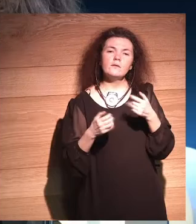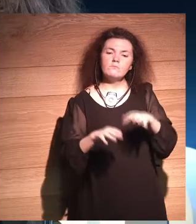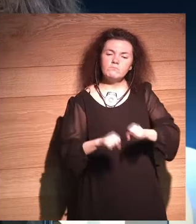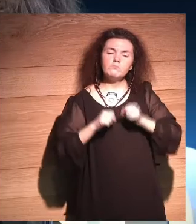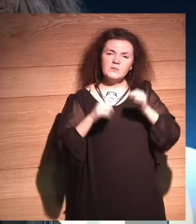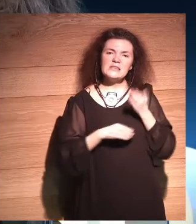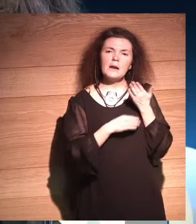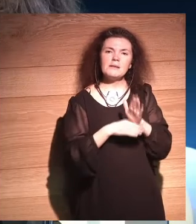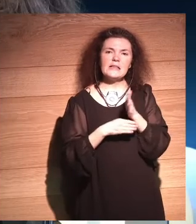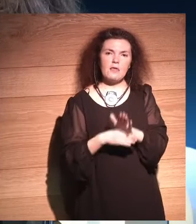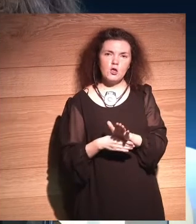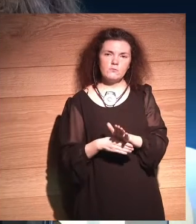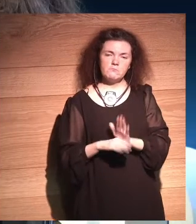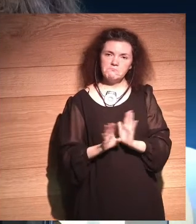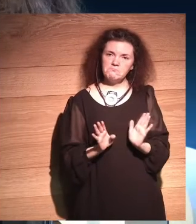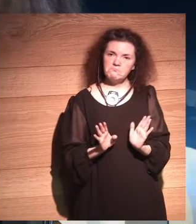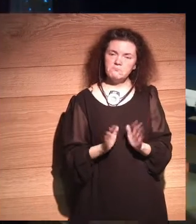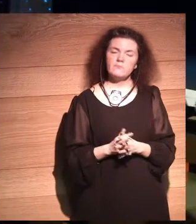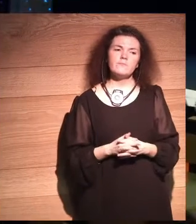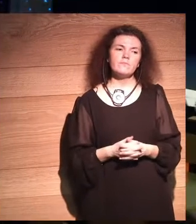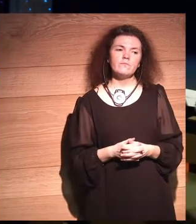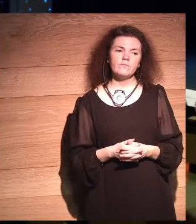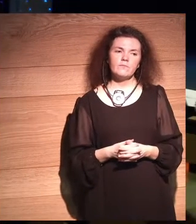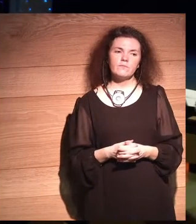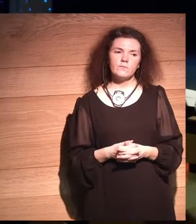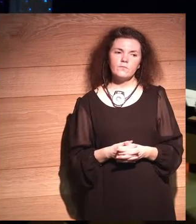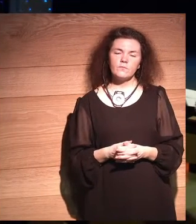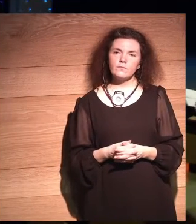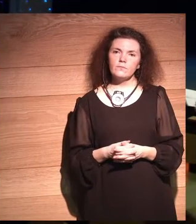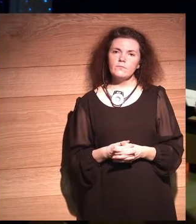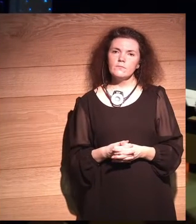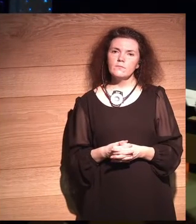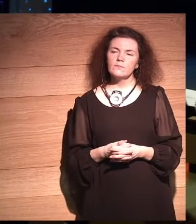executive power should always be in the hands of representation?